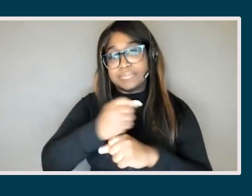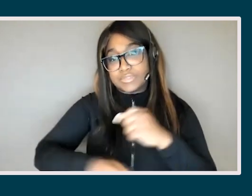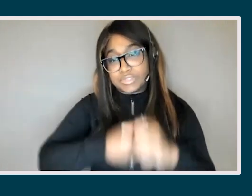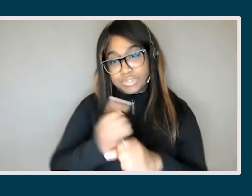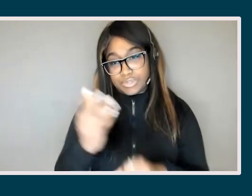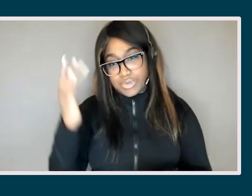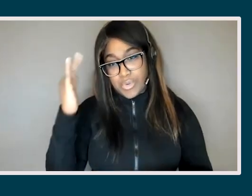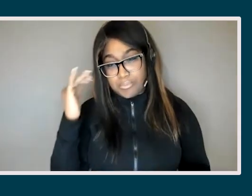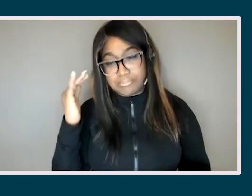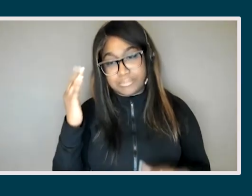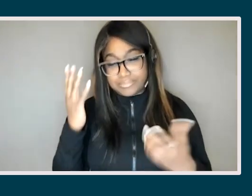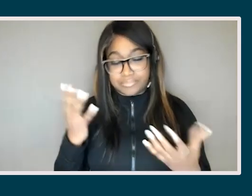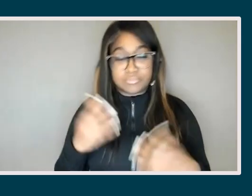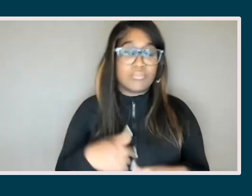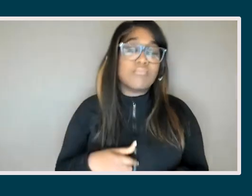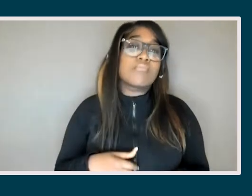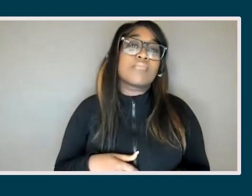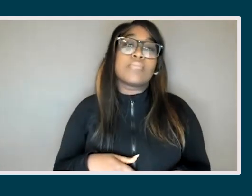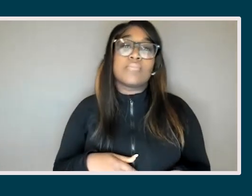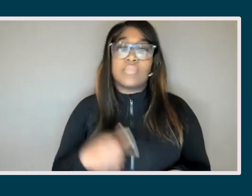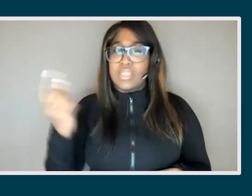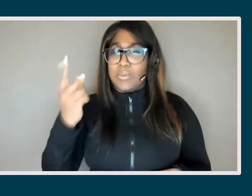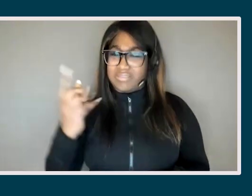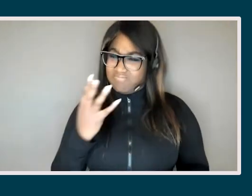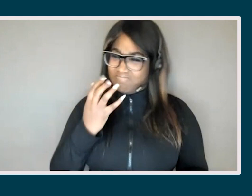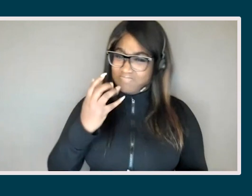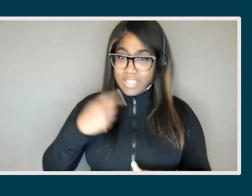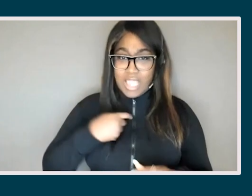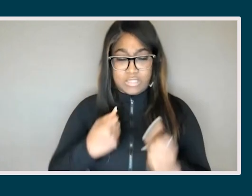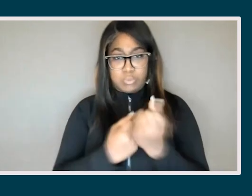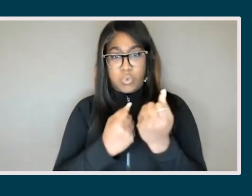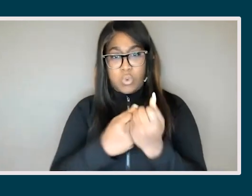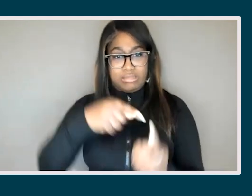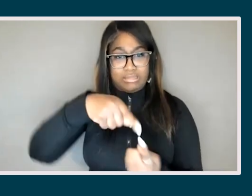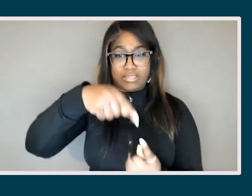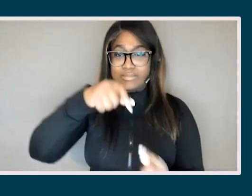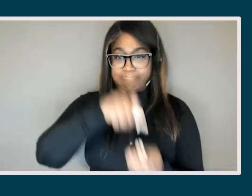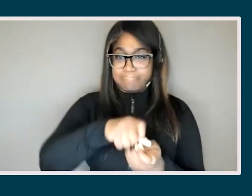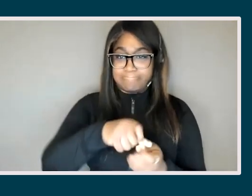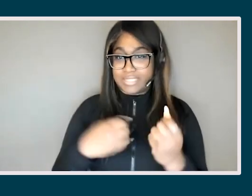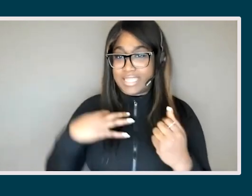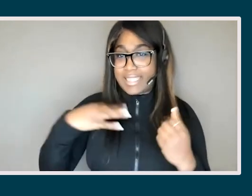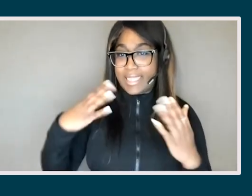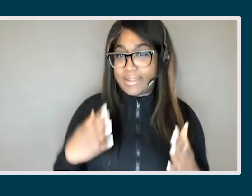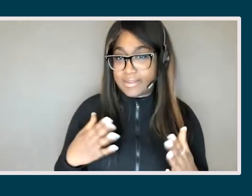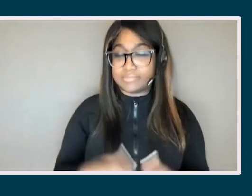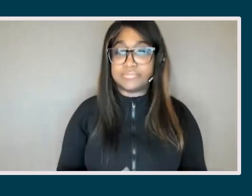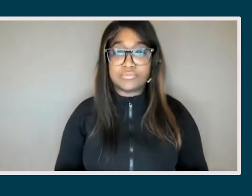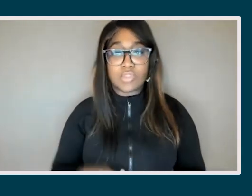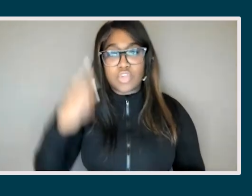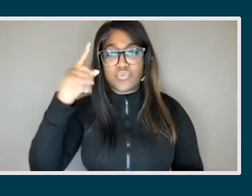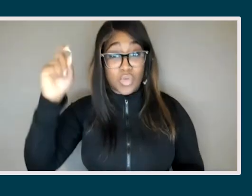ago, somebody was angry at me for supporting a particular candidate. And this was for the